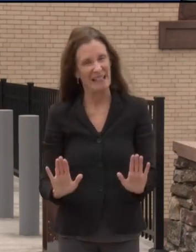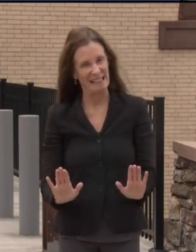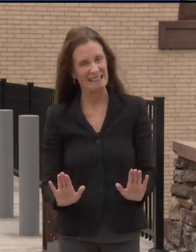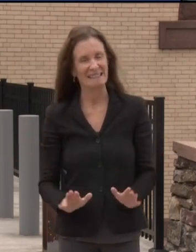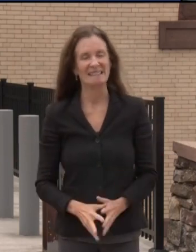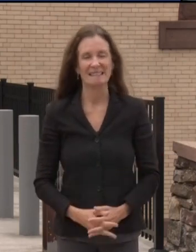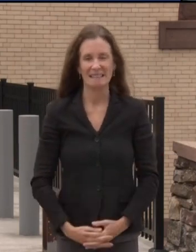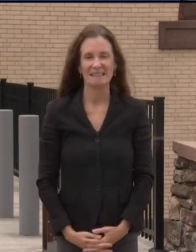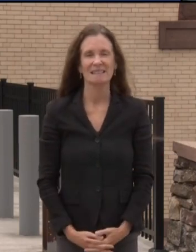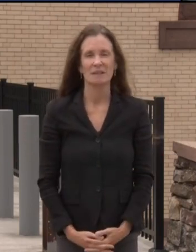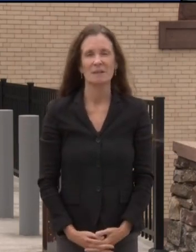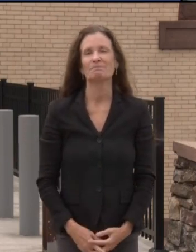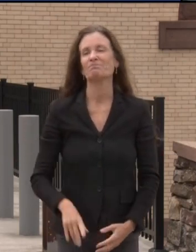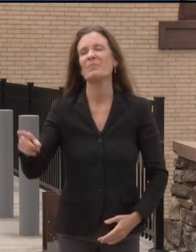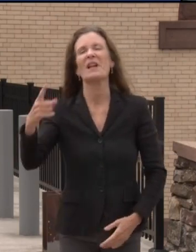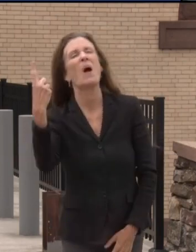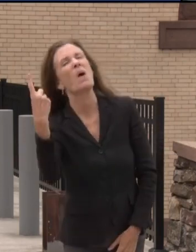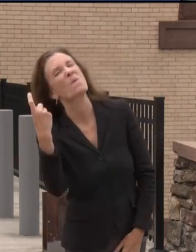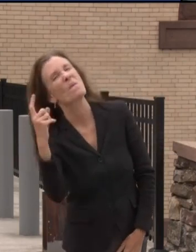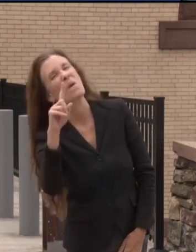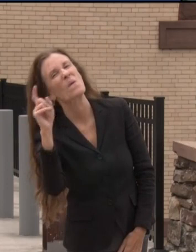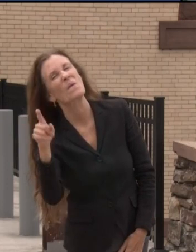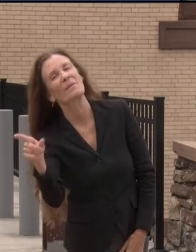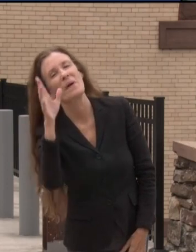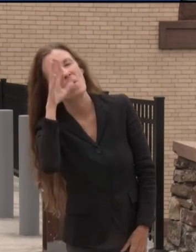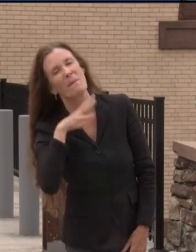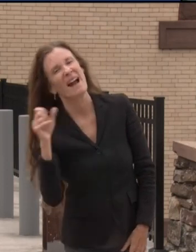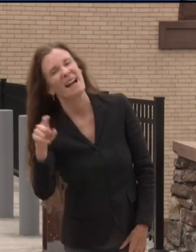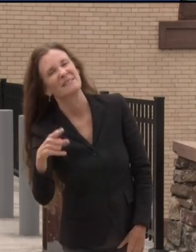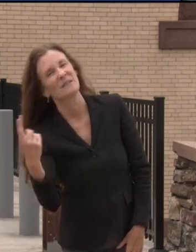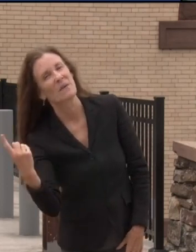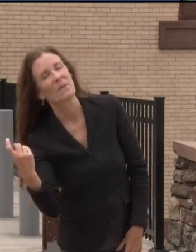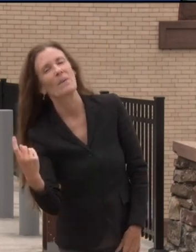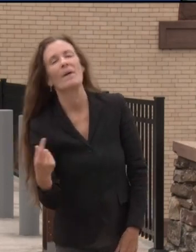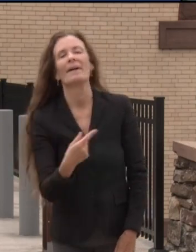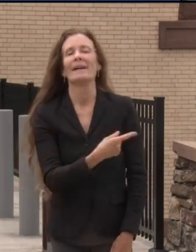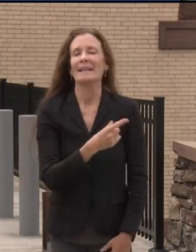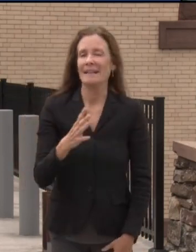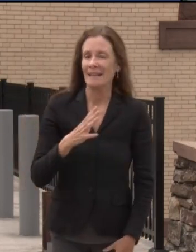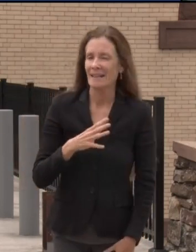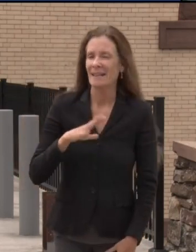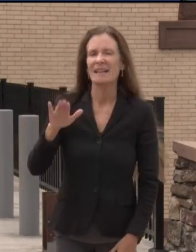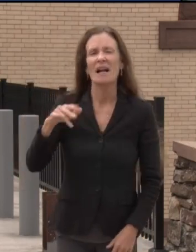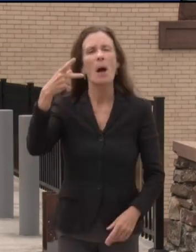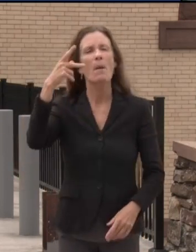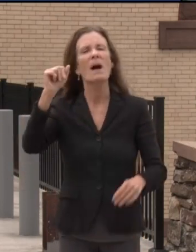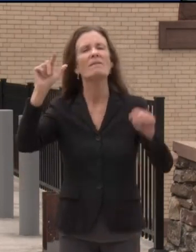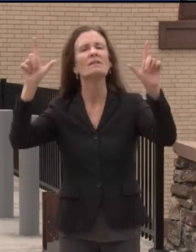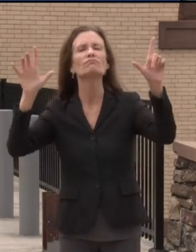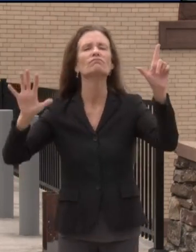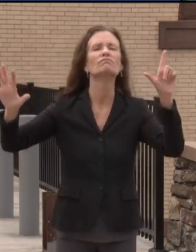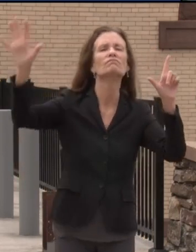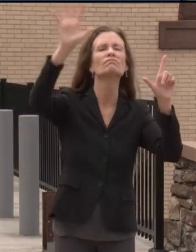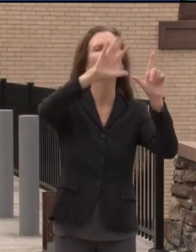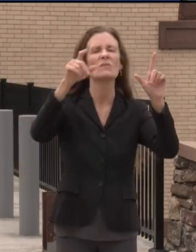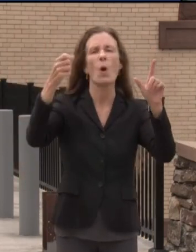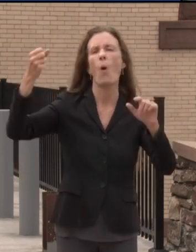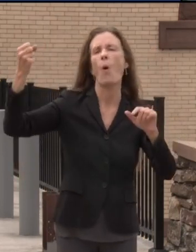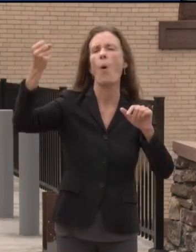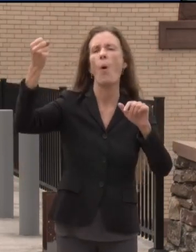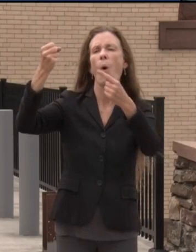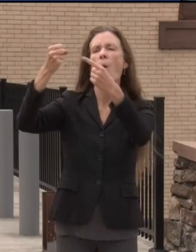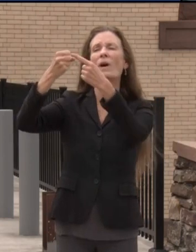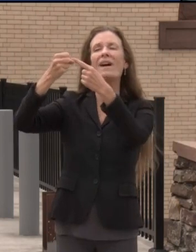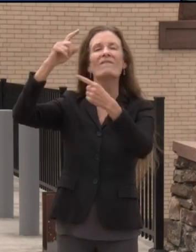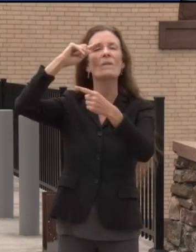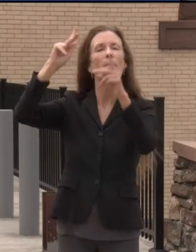One more. Go ahead. Yeah. So the statewide ban on evictions expires today, and yes. I know that we're here today because we're talking about how COVID spreads